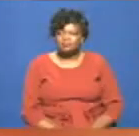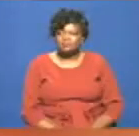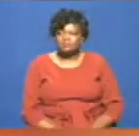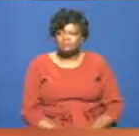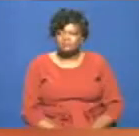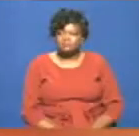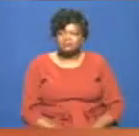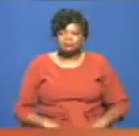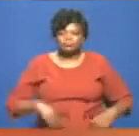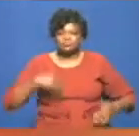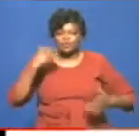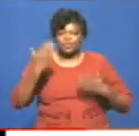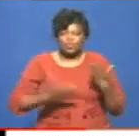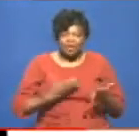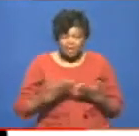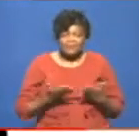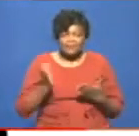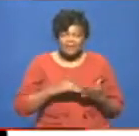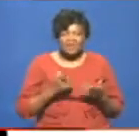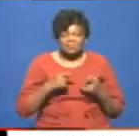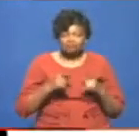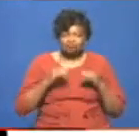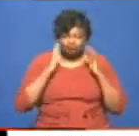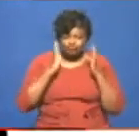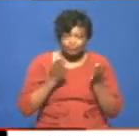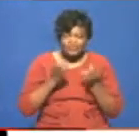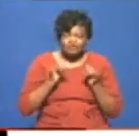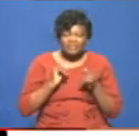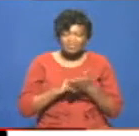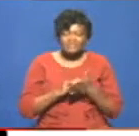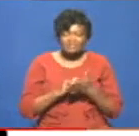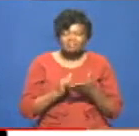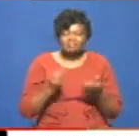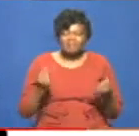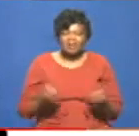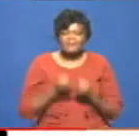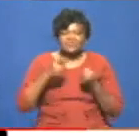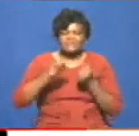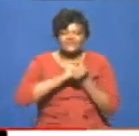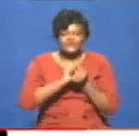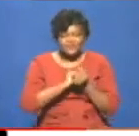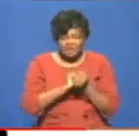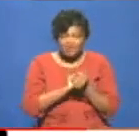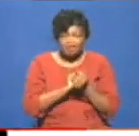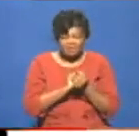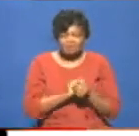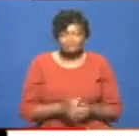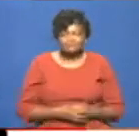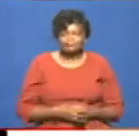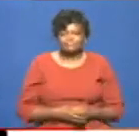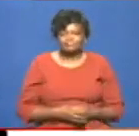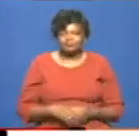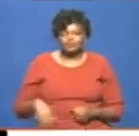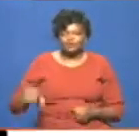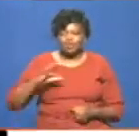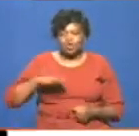Welcome back. Let's take a look at a business news that has been making headlines this Friday edition. Now, local